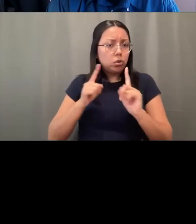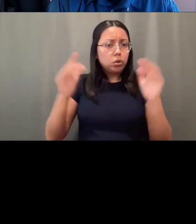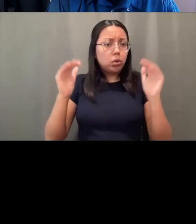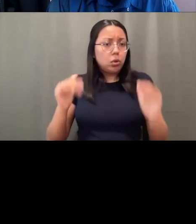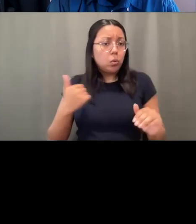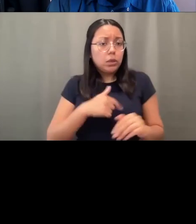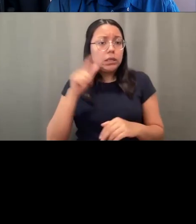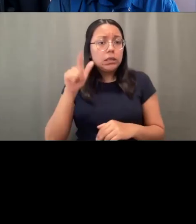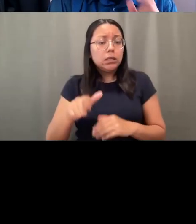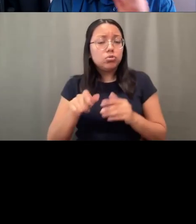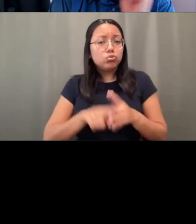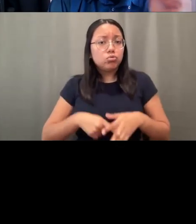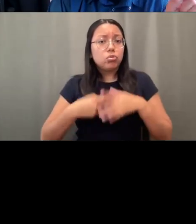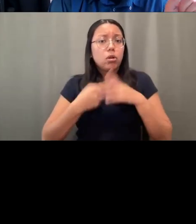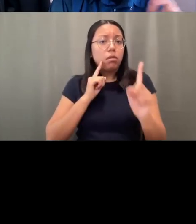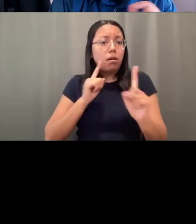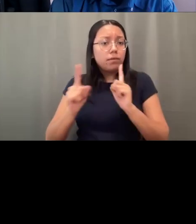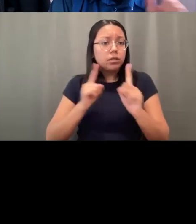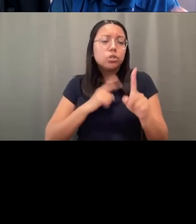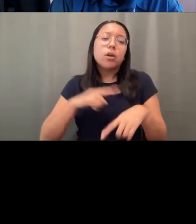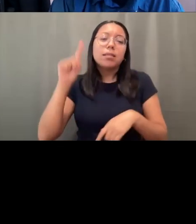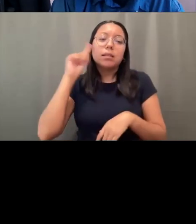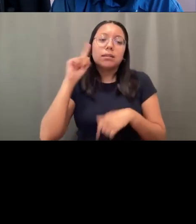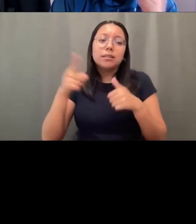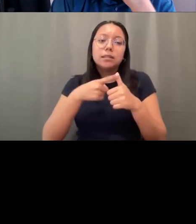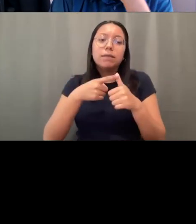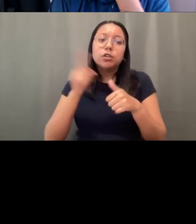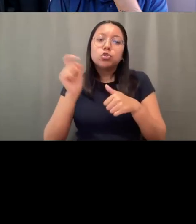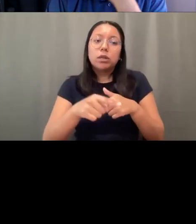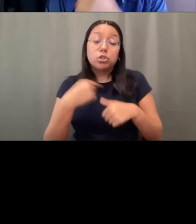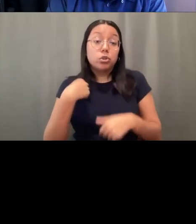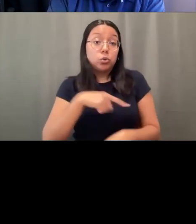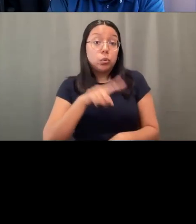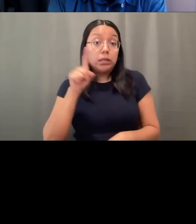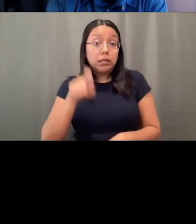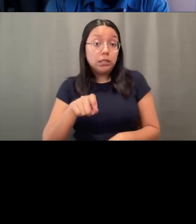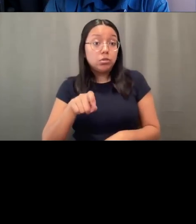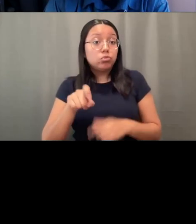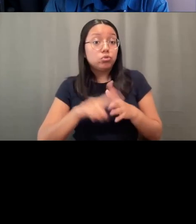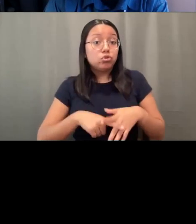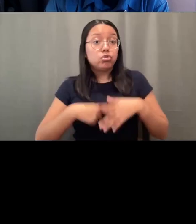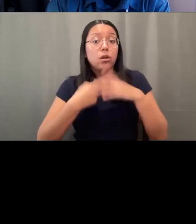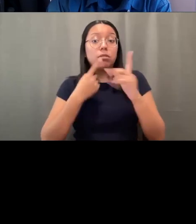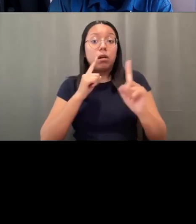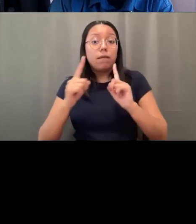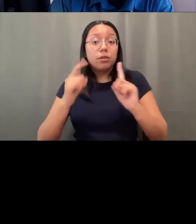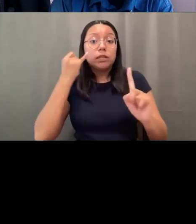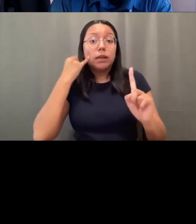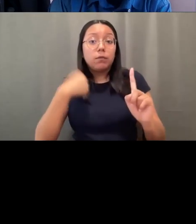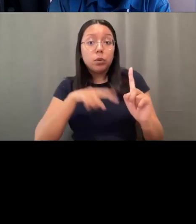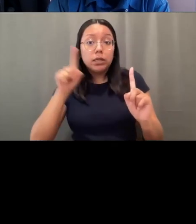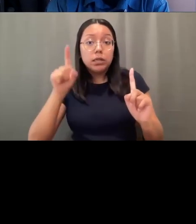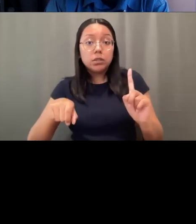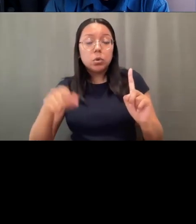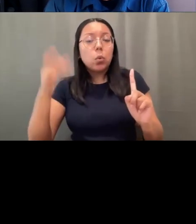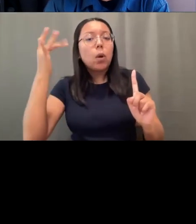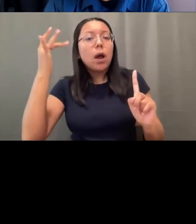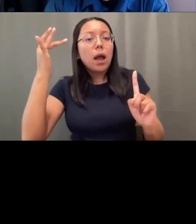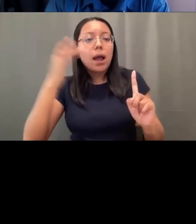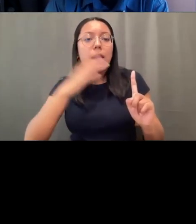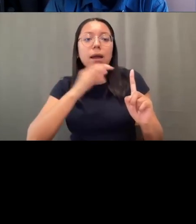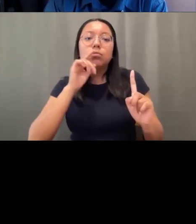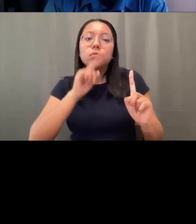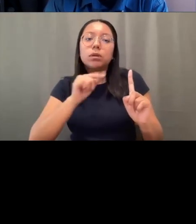conversation? And I think that's the first question is, do we need to start a conversation? And if we need to, why do we need to? And really